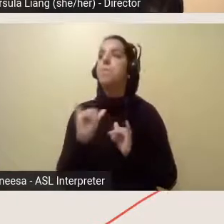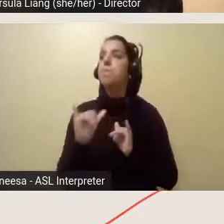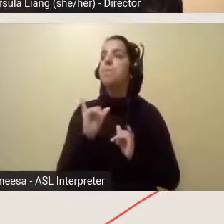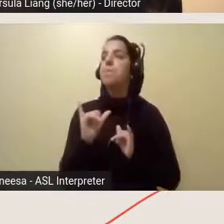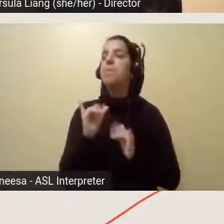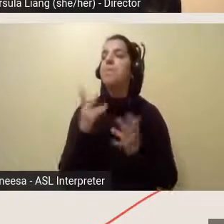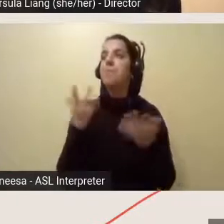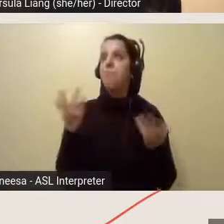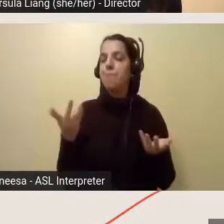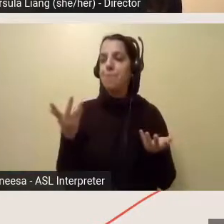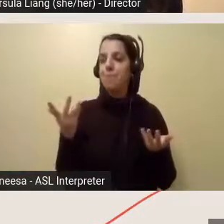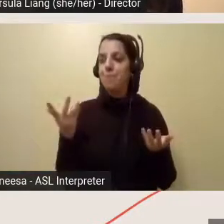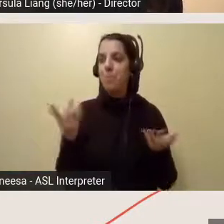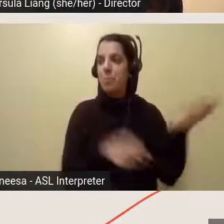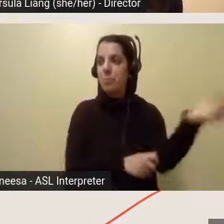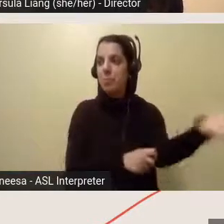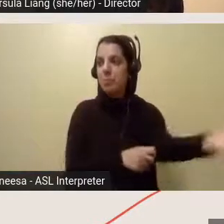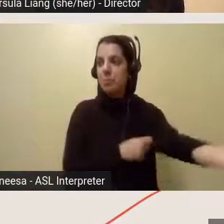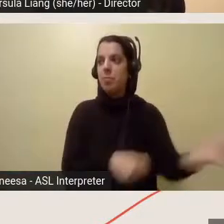I'll speak